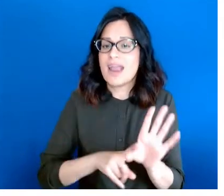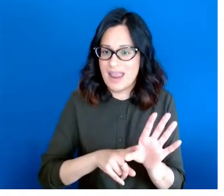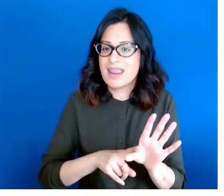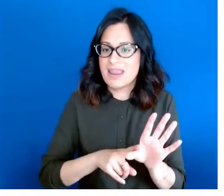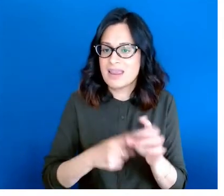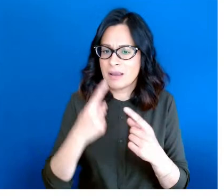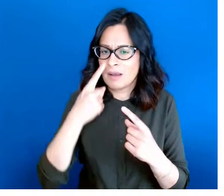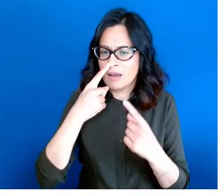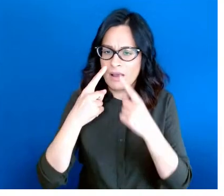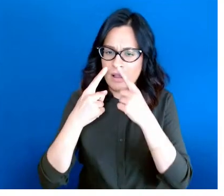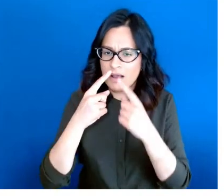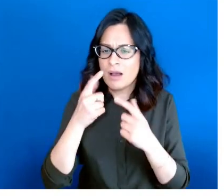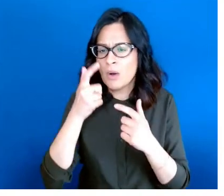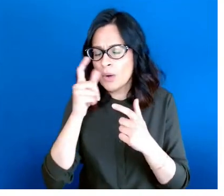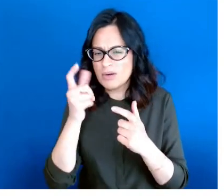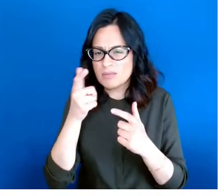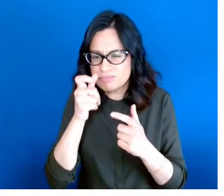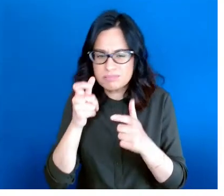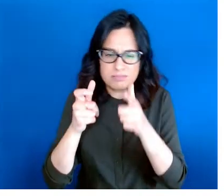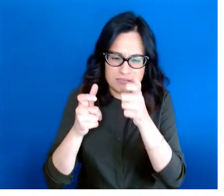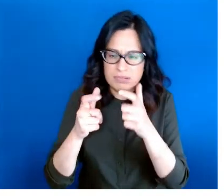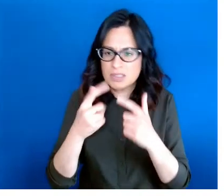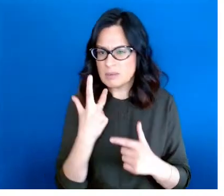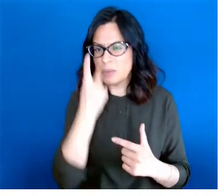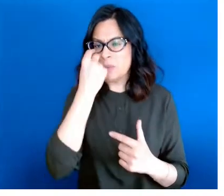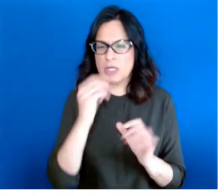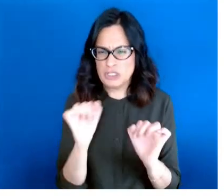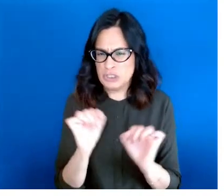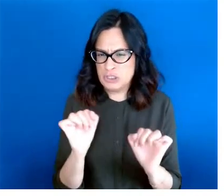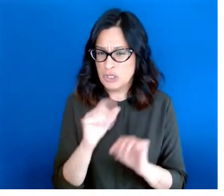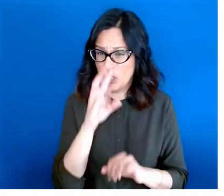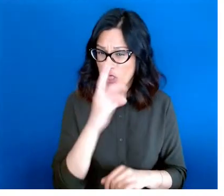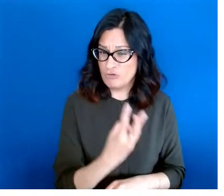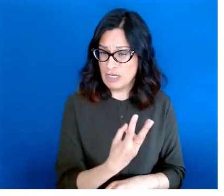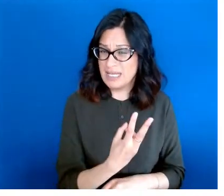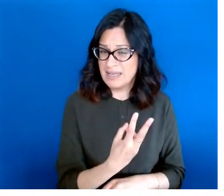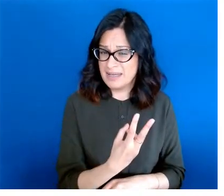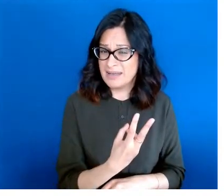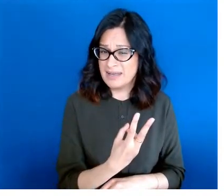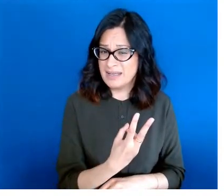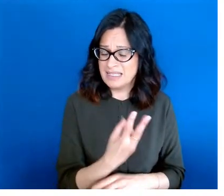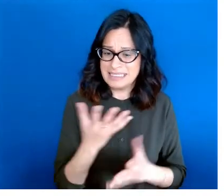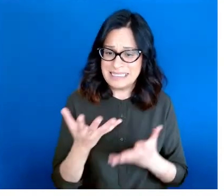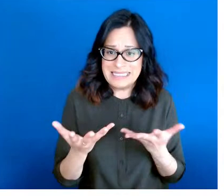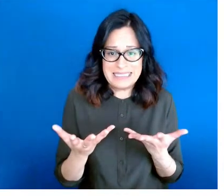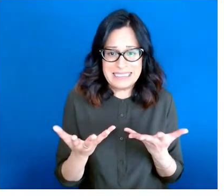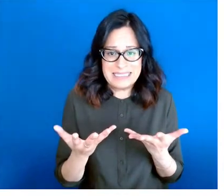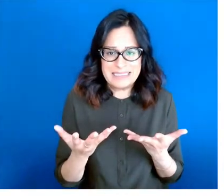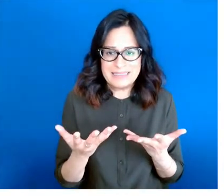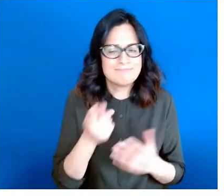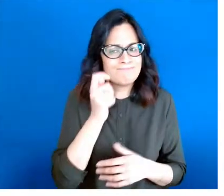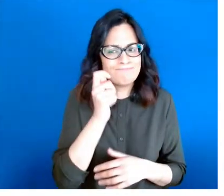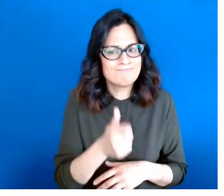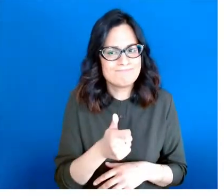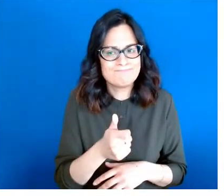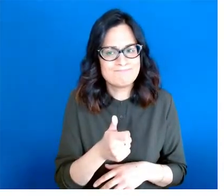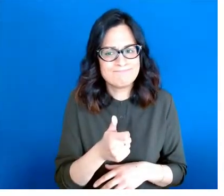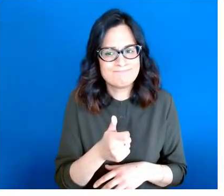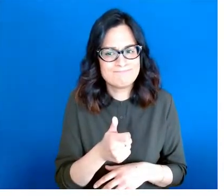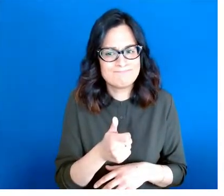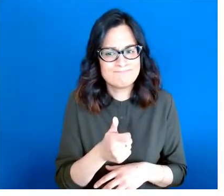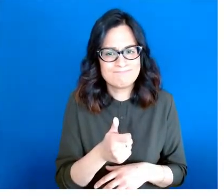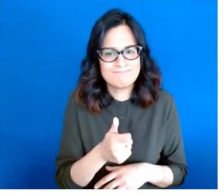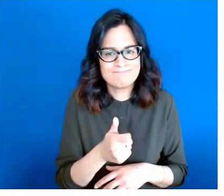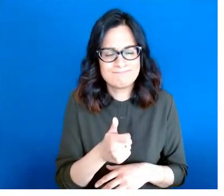if it's felt required. Again, a 3-year-old, it's uncommon for them to have significant